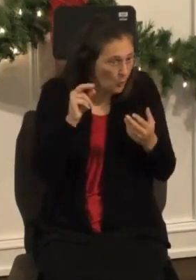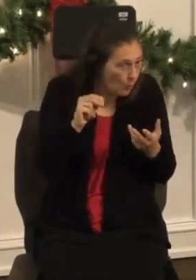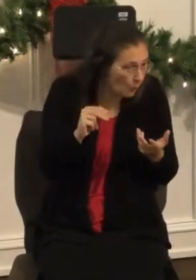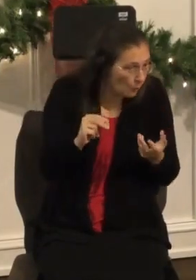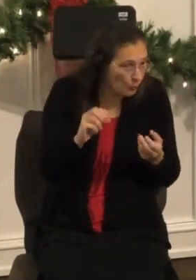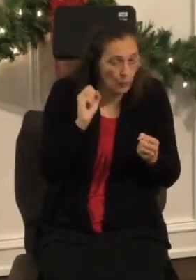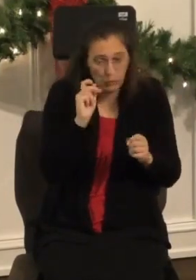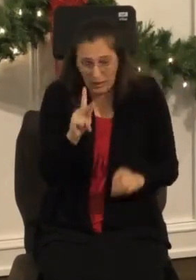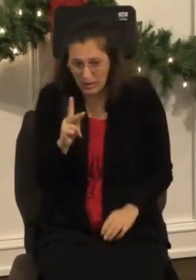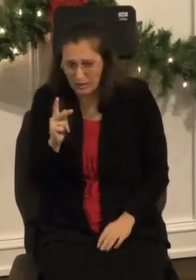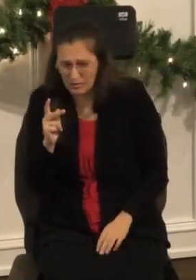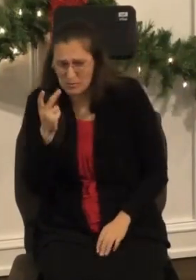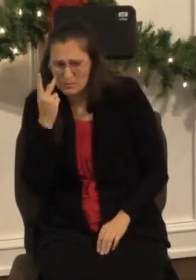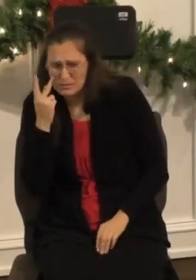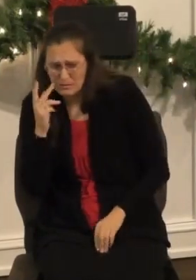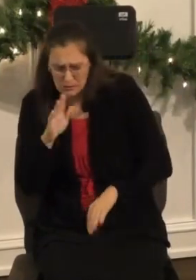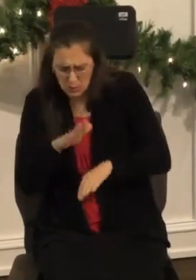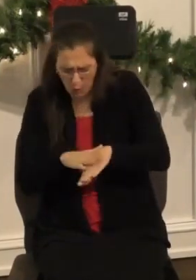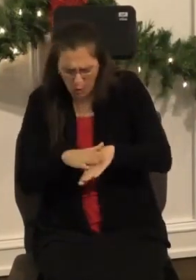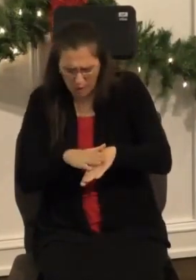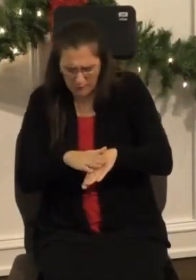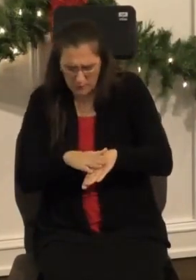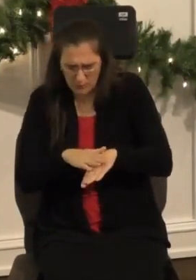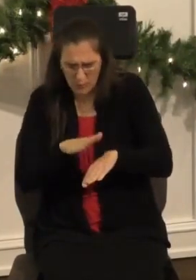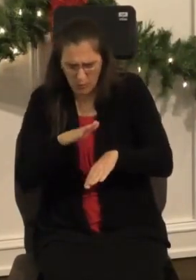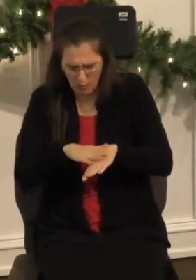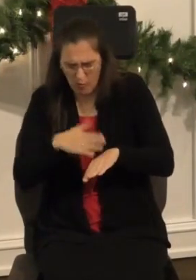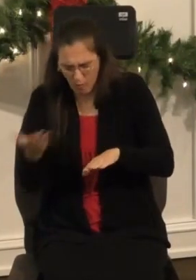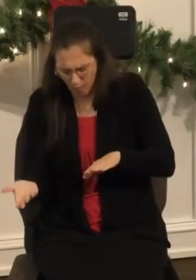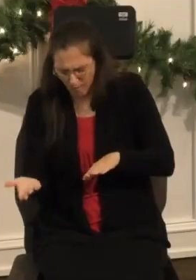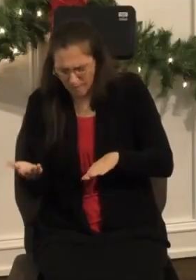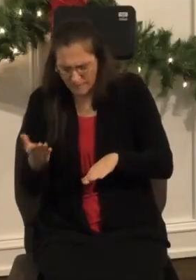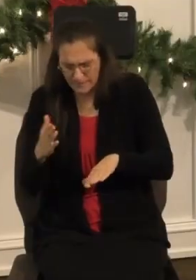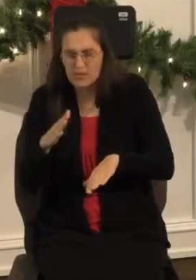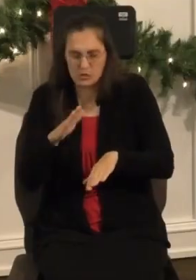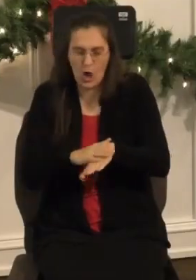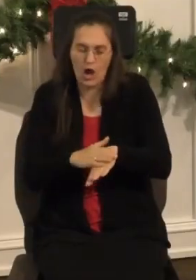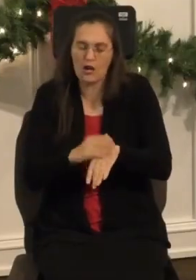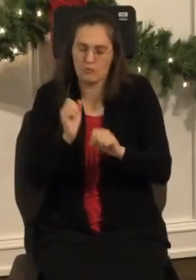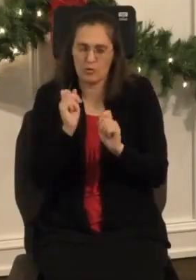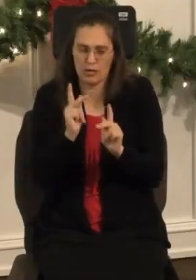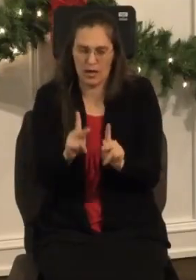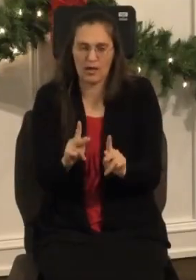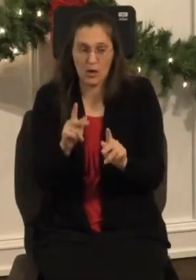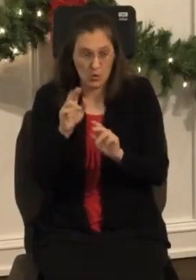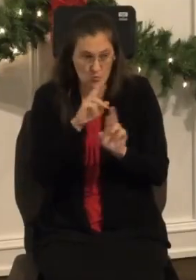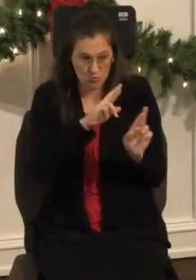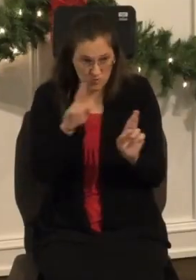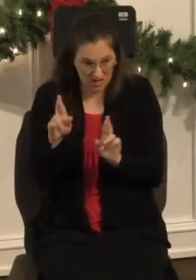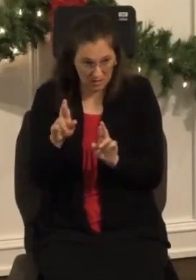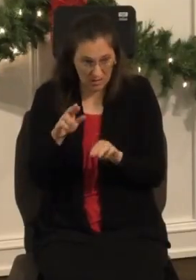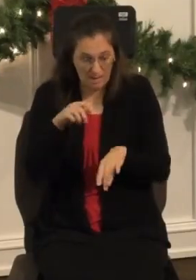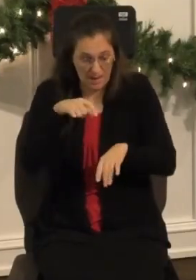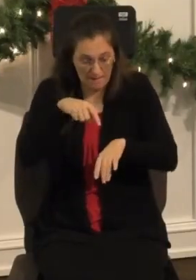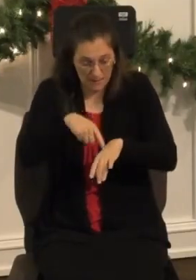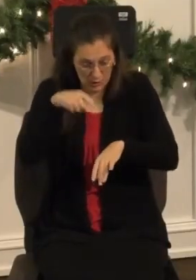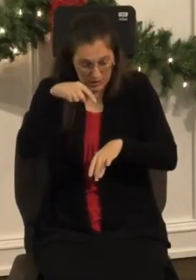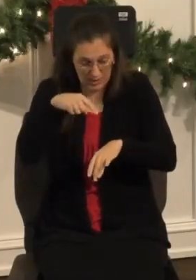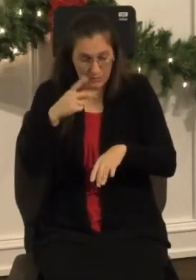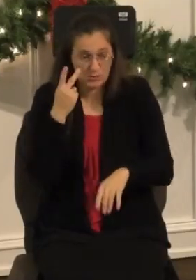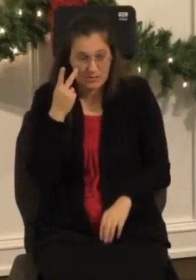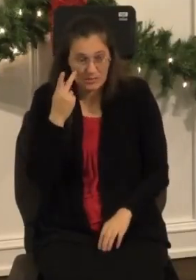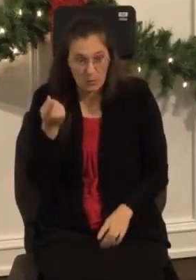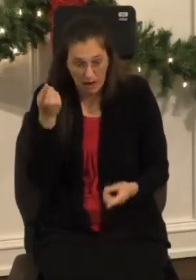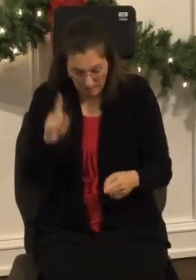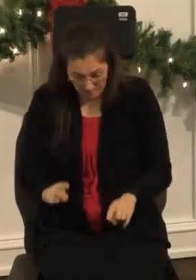to make sure it's turned on. Okay. Yeah, it's on. Okay, it's on. Are we ready? I'm going to push it. Let's see what happens. I'll do it.